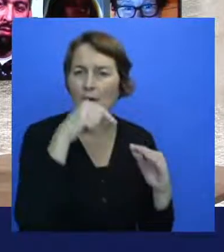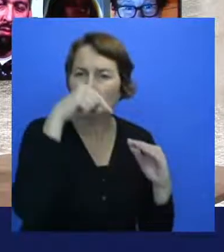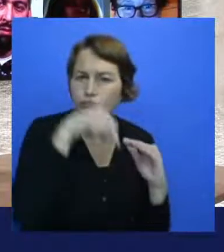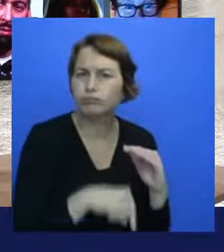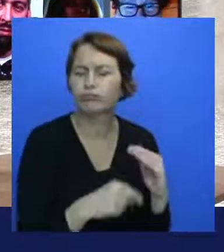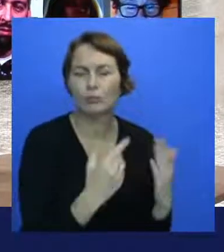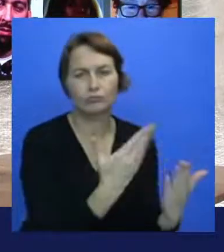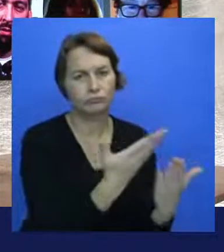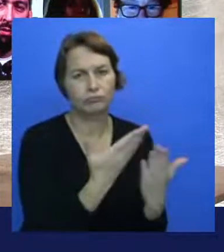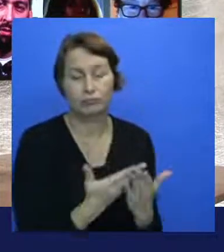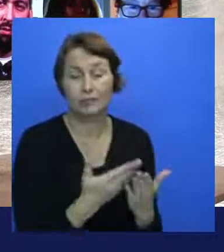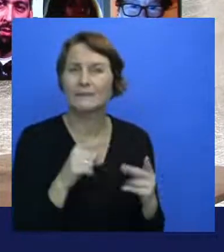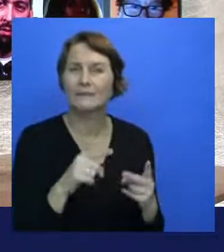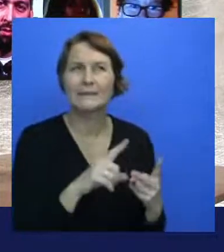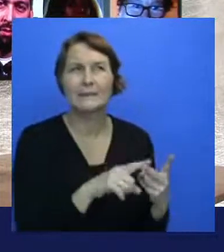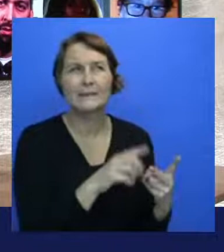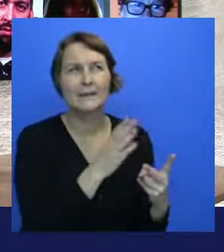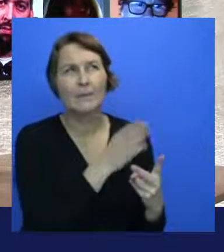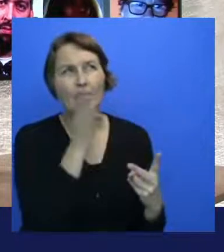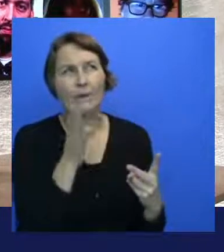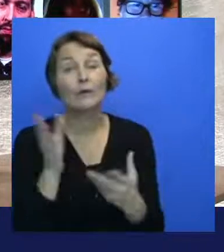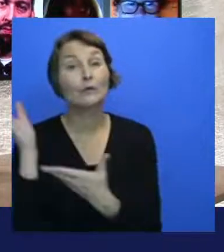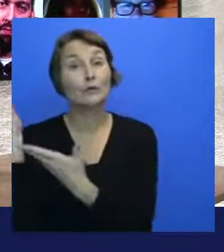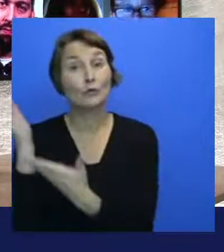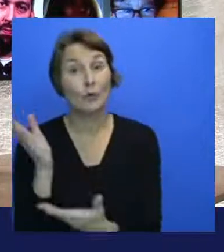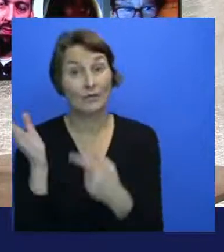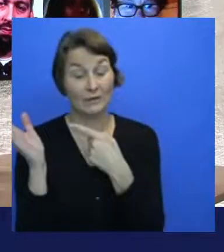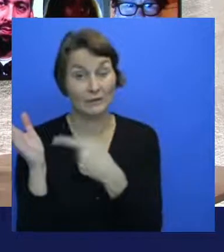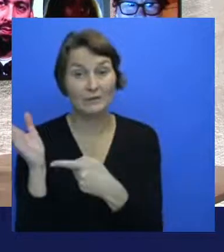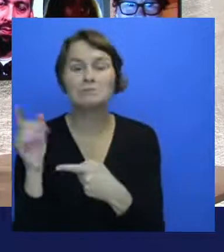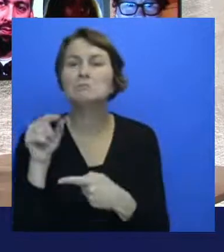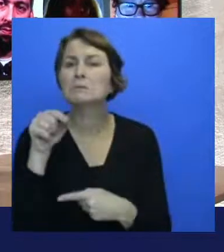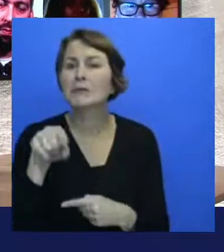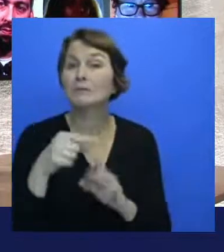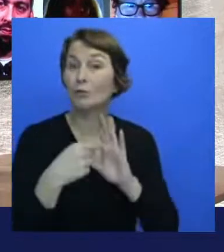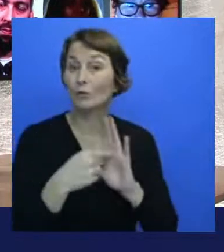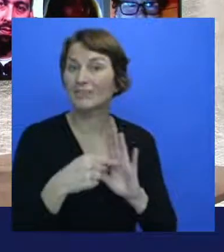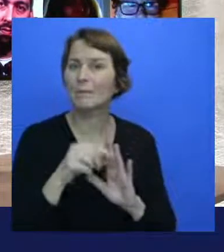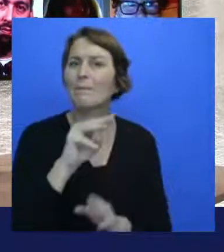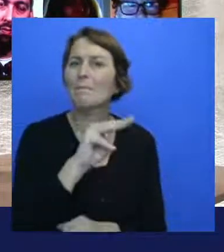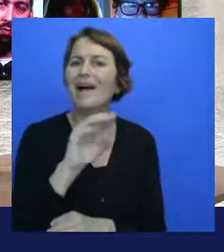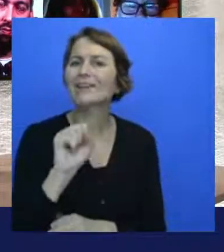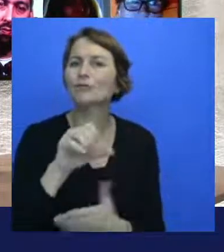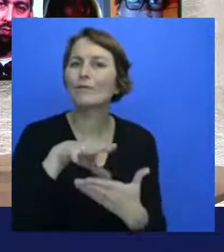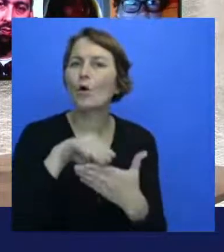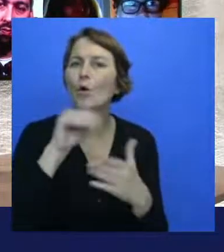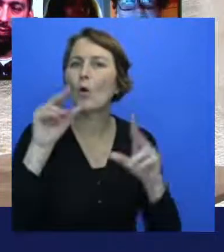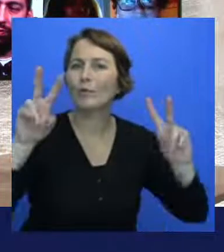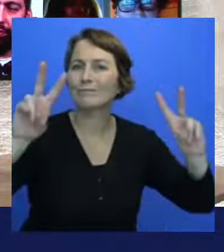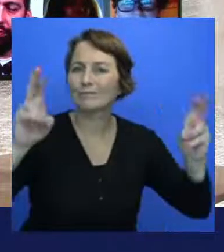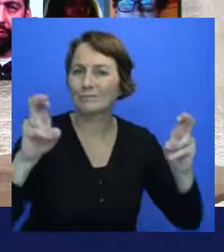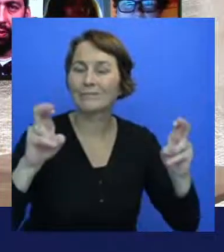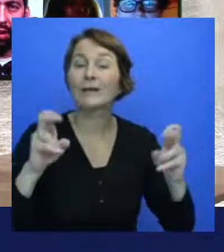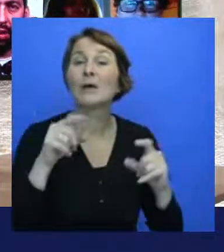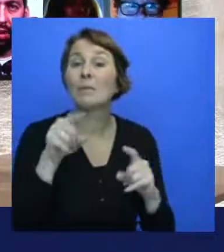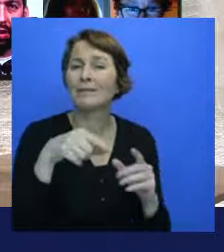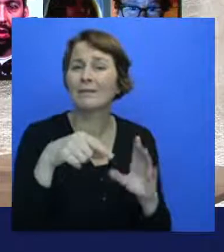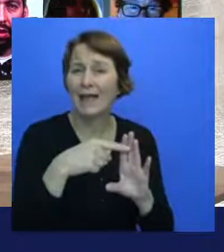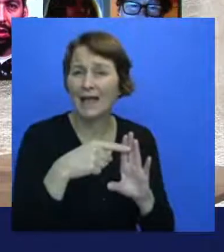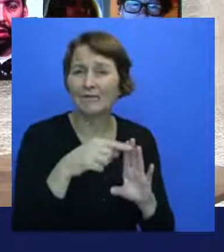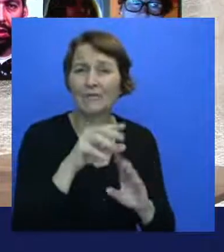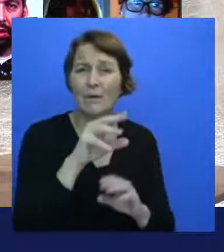through the services, I think we can all explore Microsoft Learn, and we have the whole Microsoft Docs, where you find loads